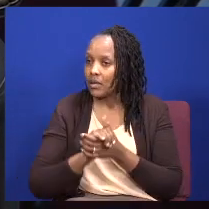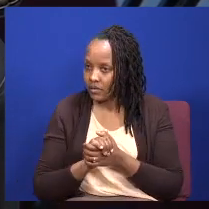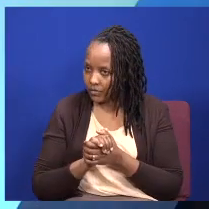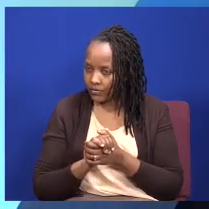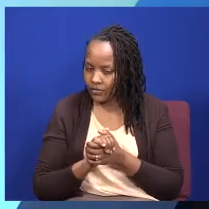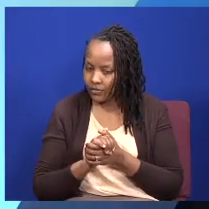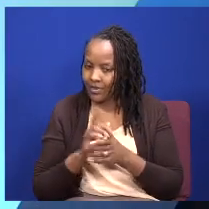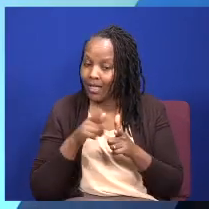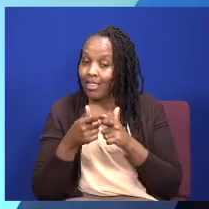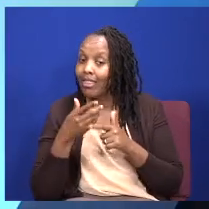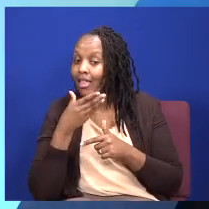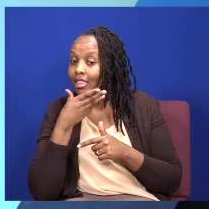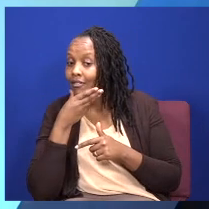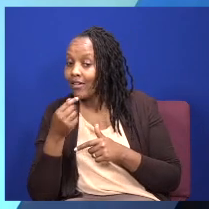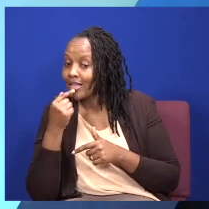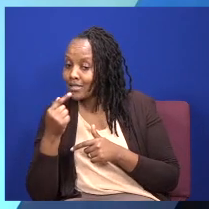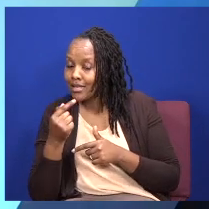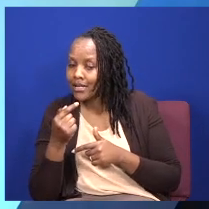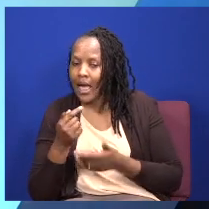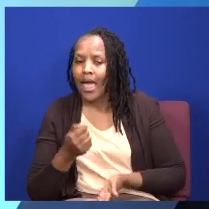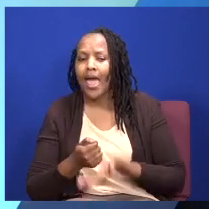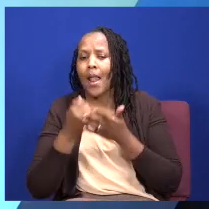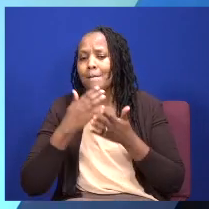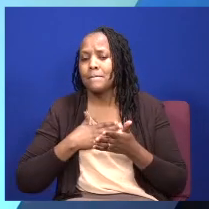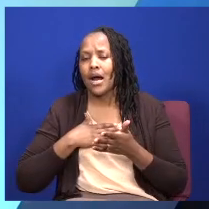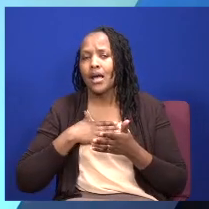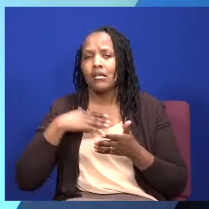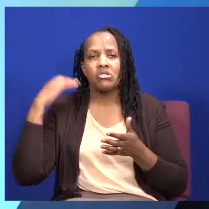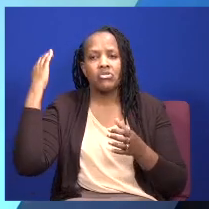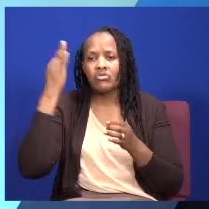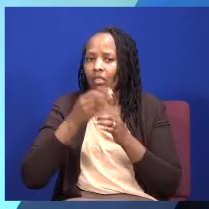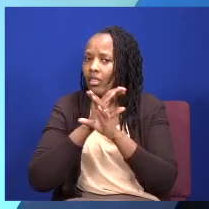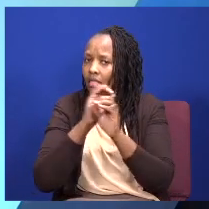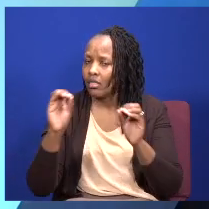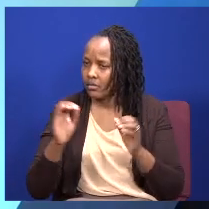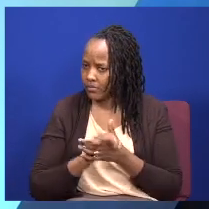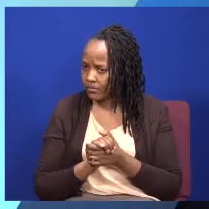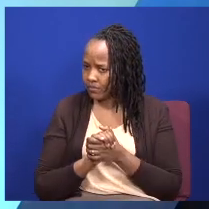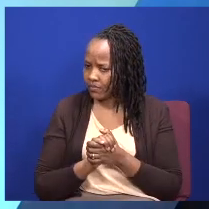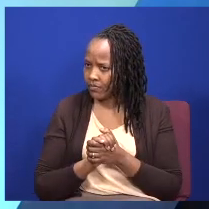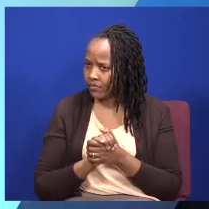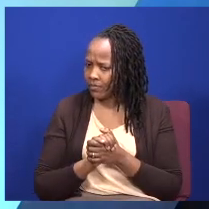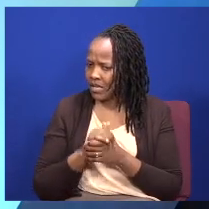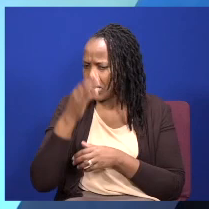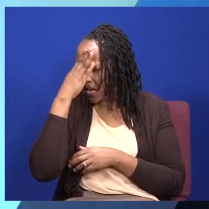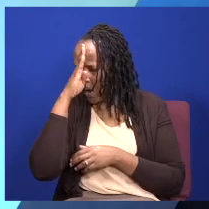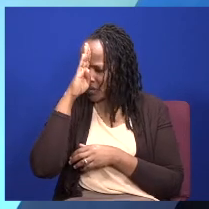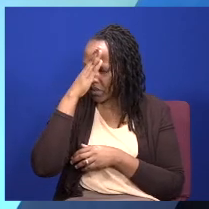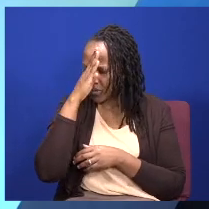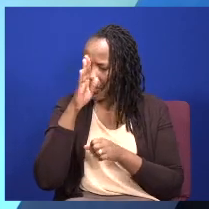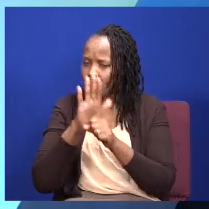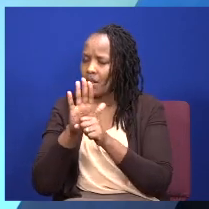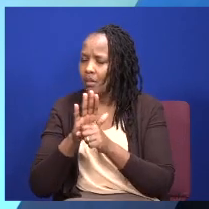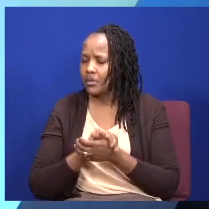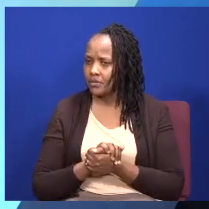if I believe, but help my unbelief. So the father did believe, but he had some issue of doubt as well.